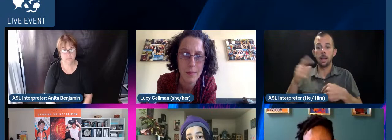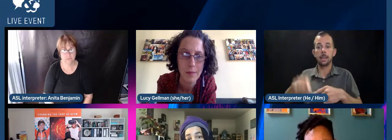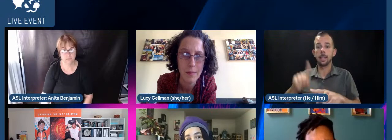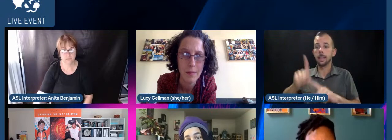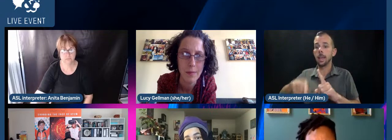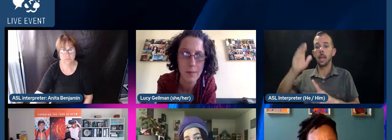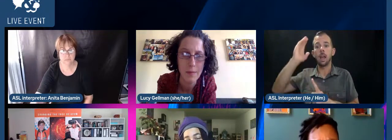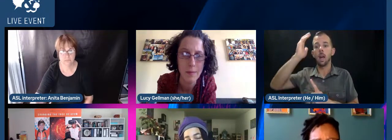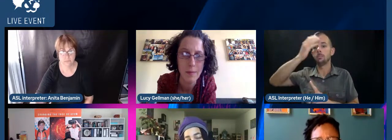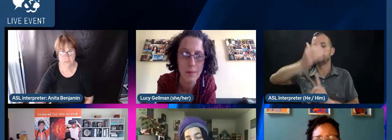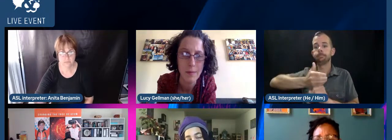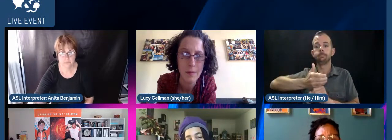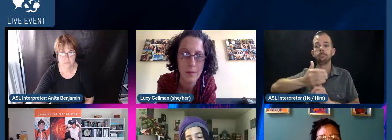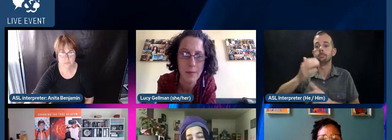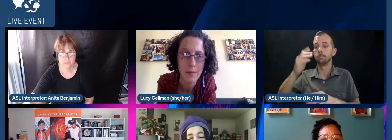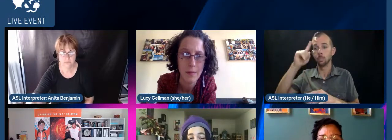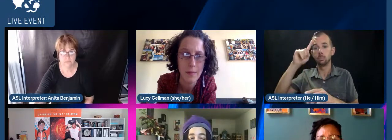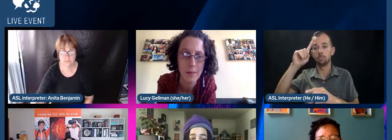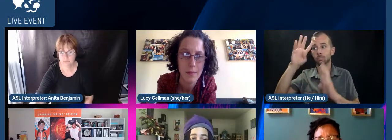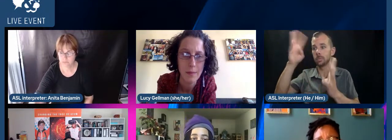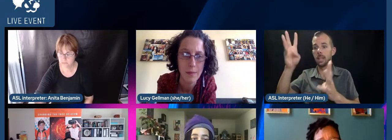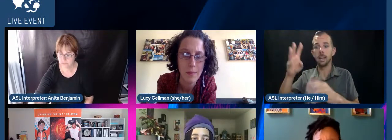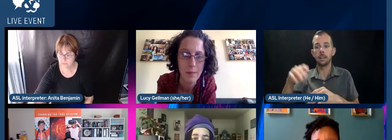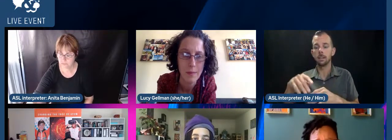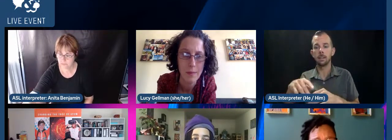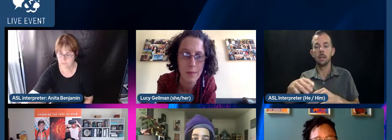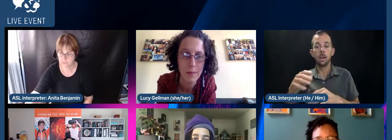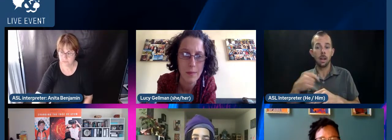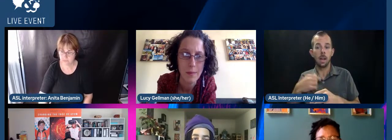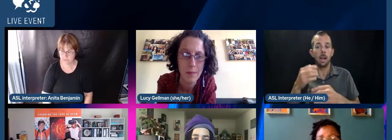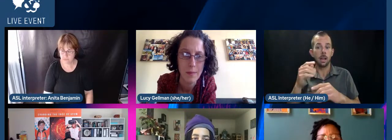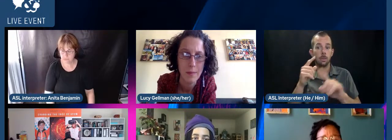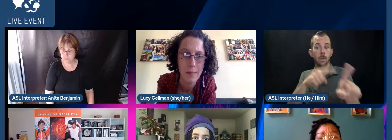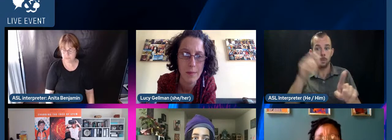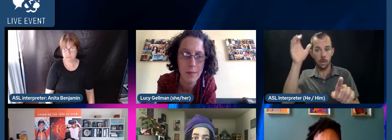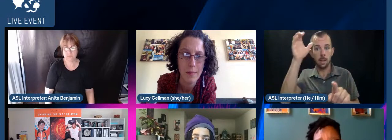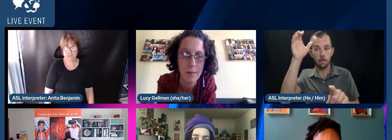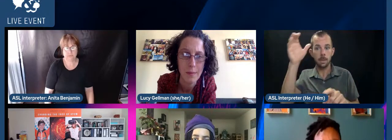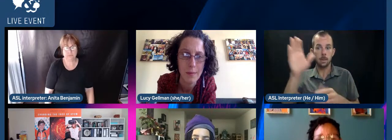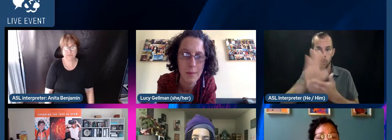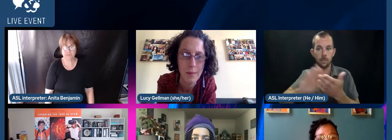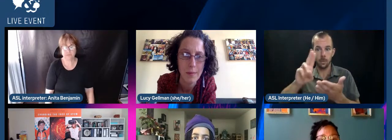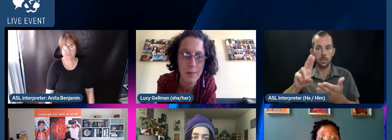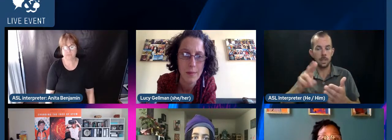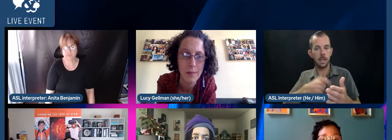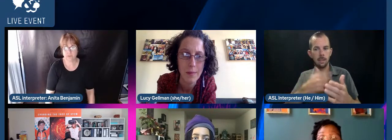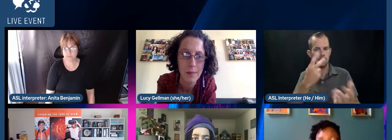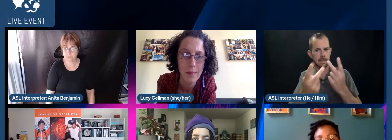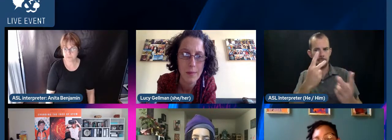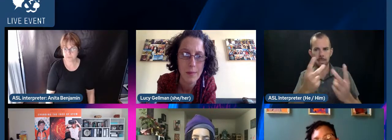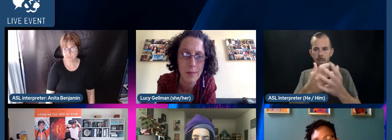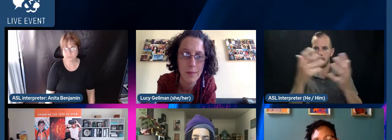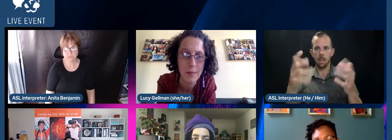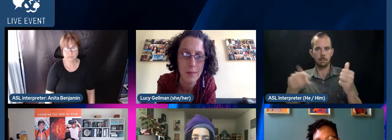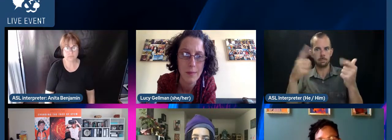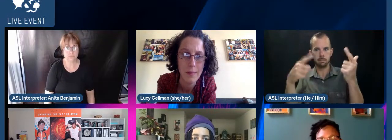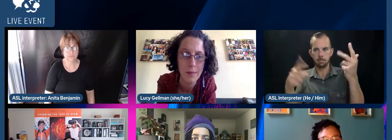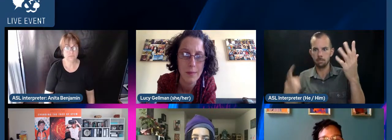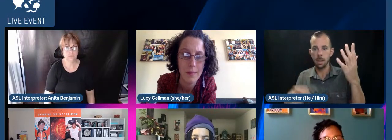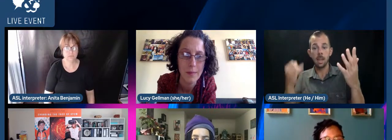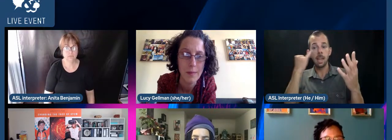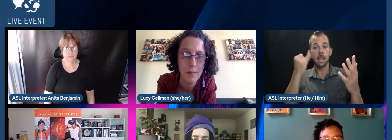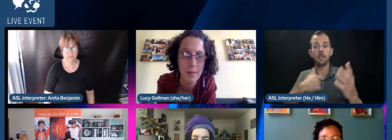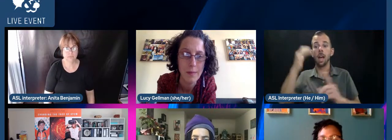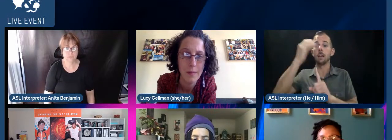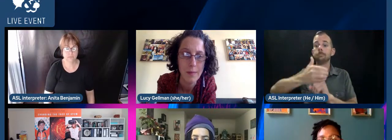hands are clean in this, right? Like I do assimilation and shit all the time, right? Like that absolutely, or else I would have absolutely no career, right? Like